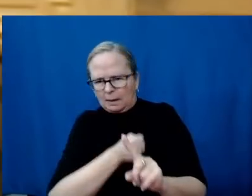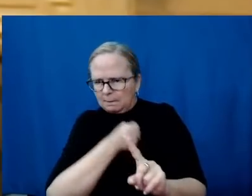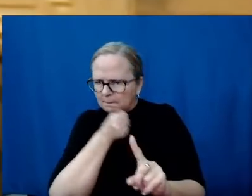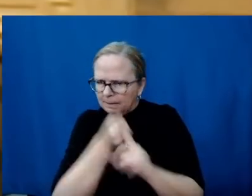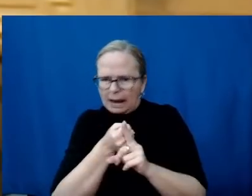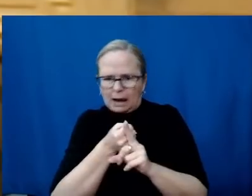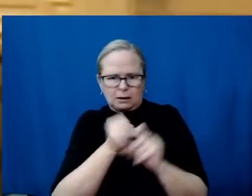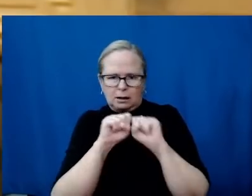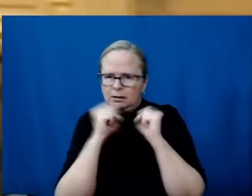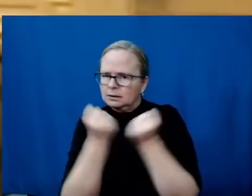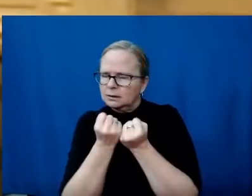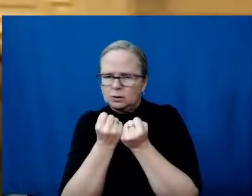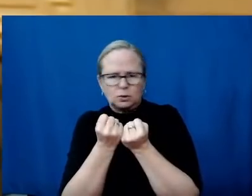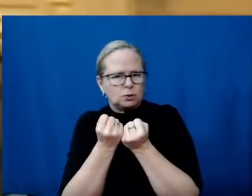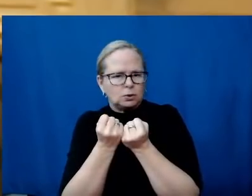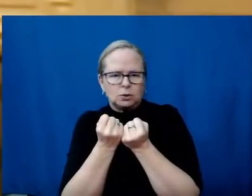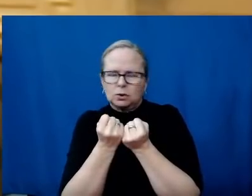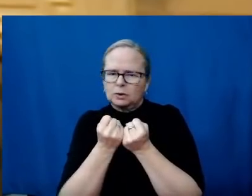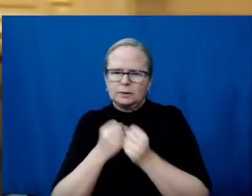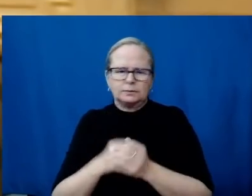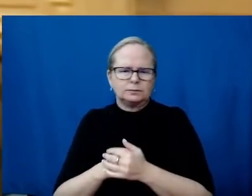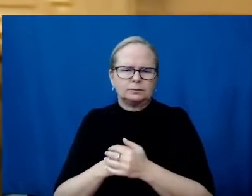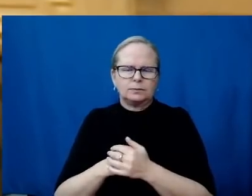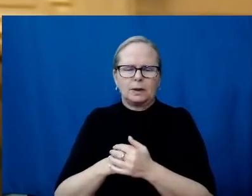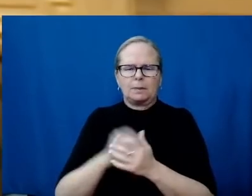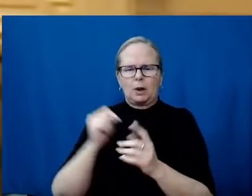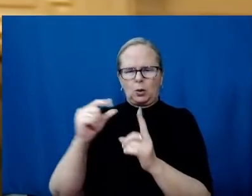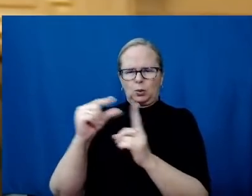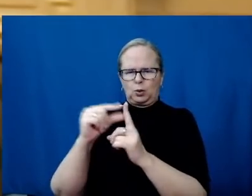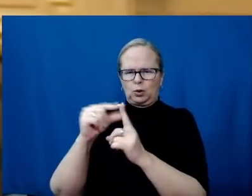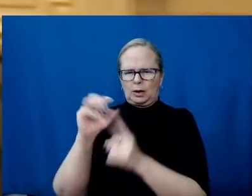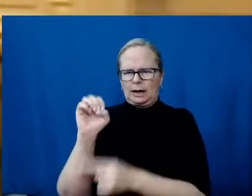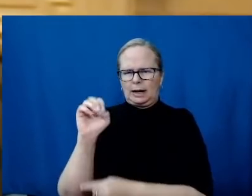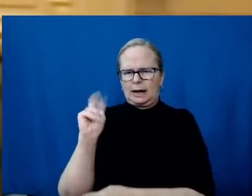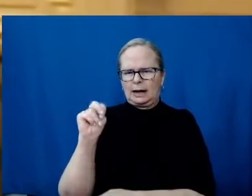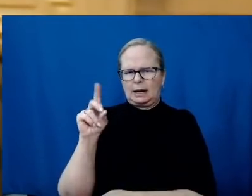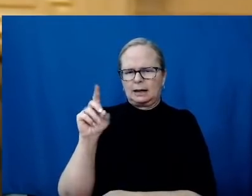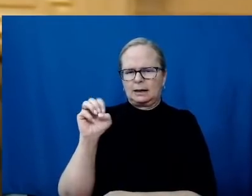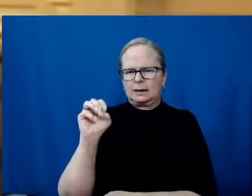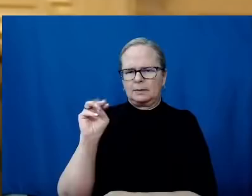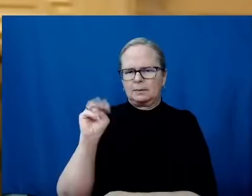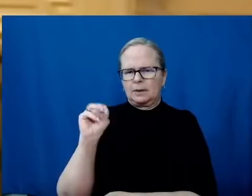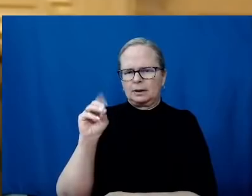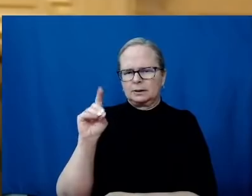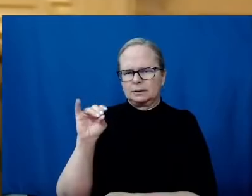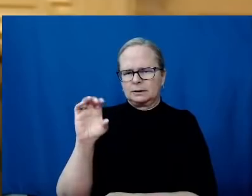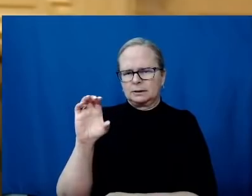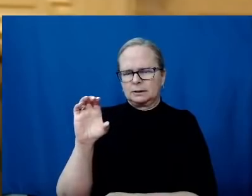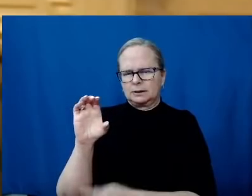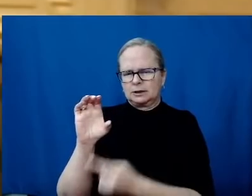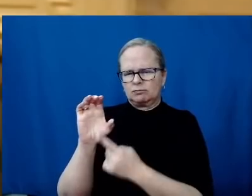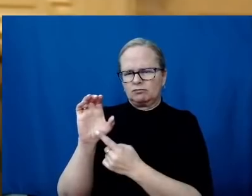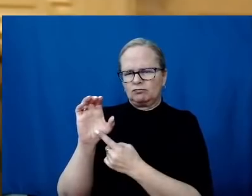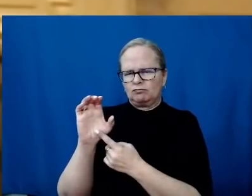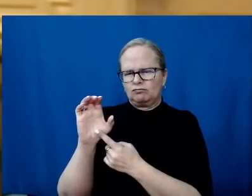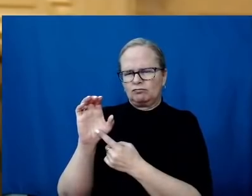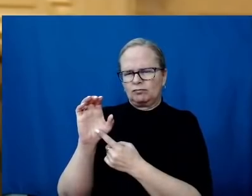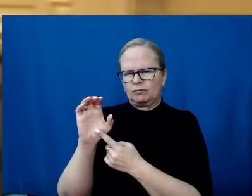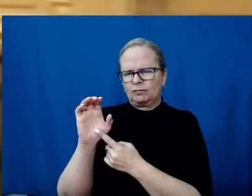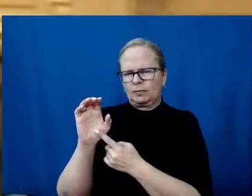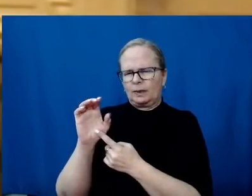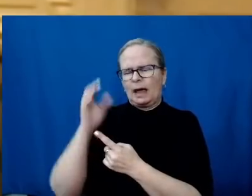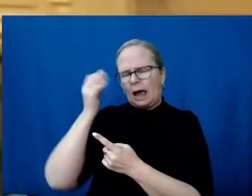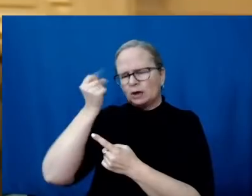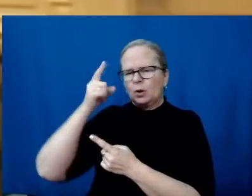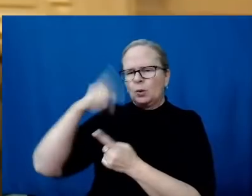where they're endemic. What I think when they use the term endemic, what they're really saying, and you'll hear this other term,